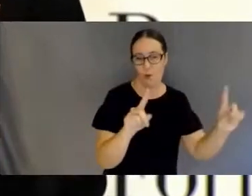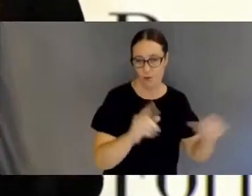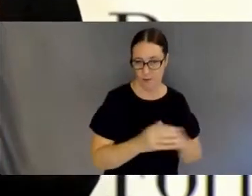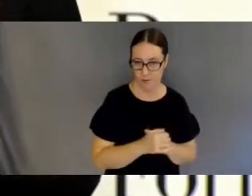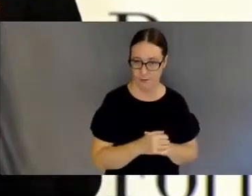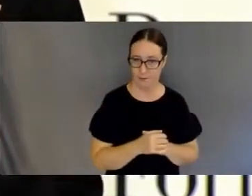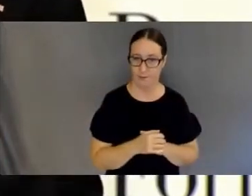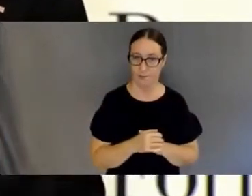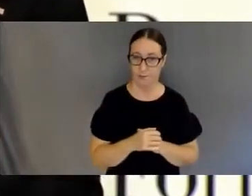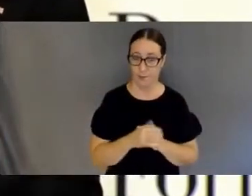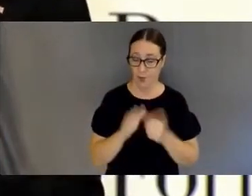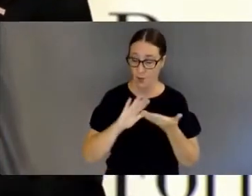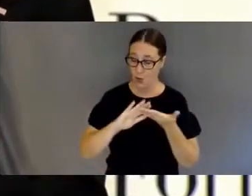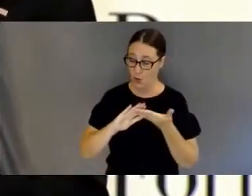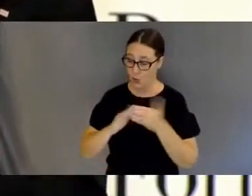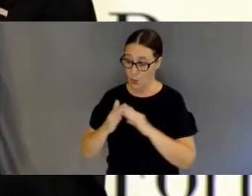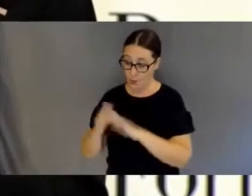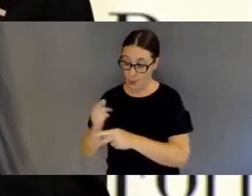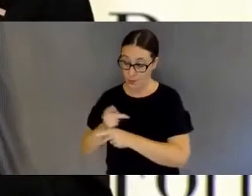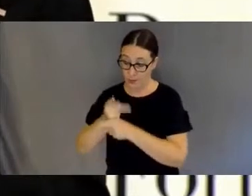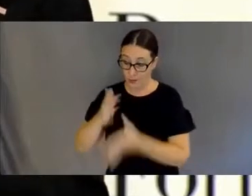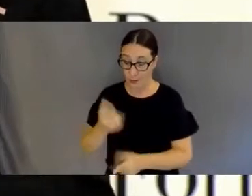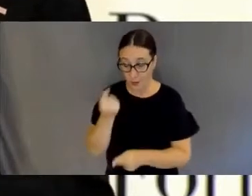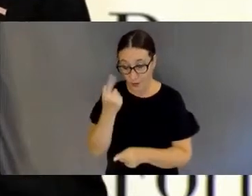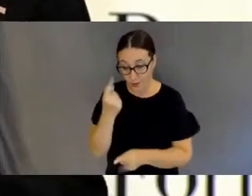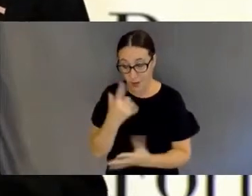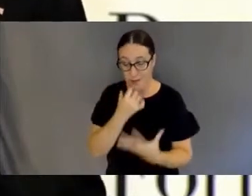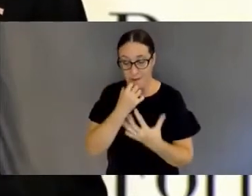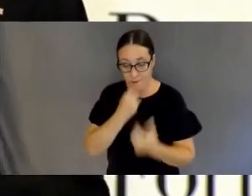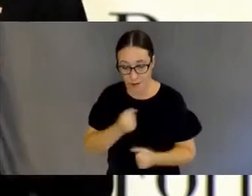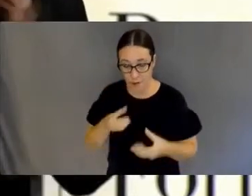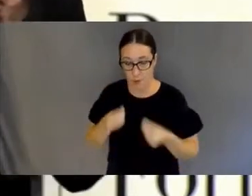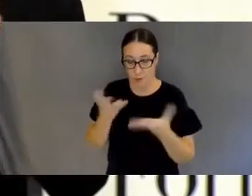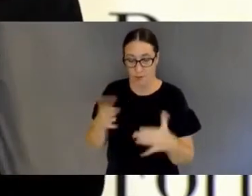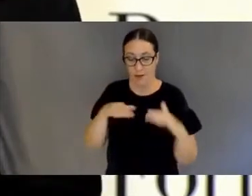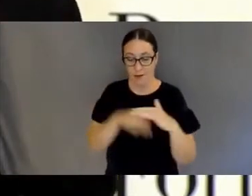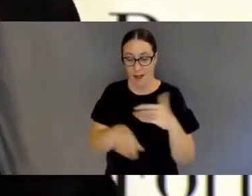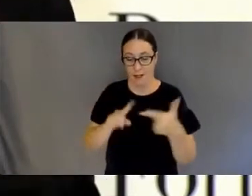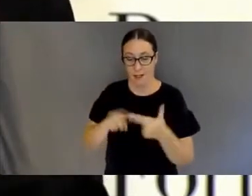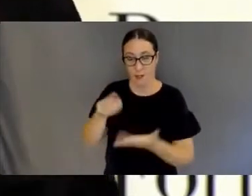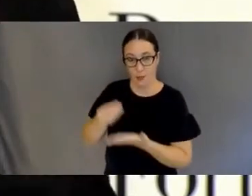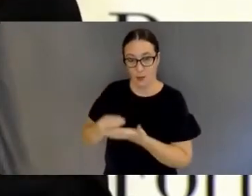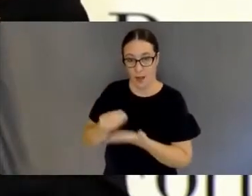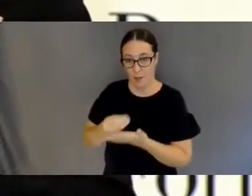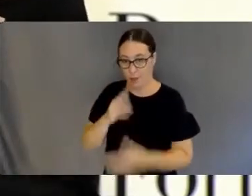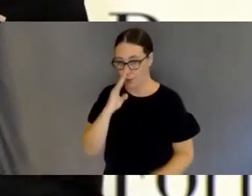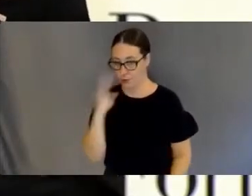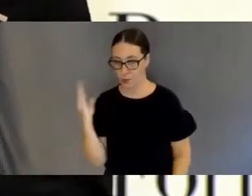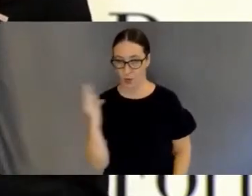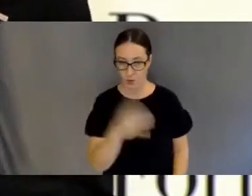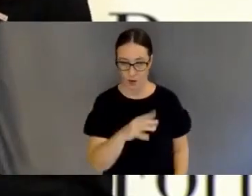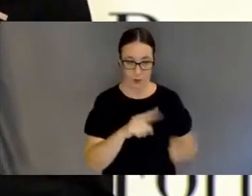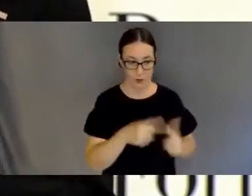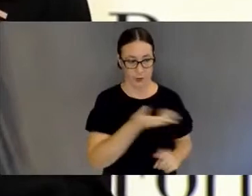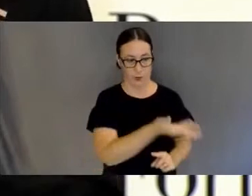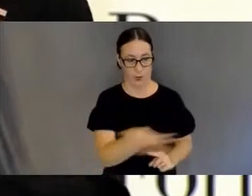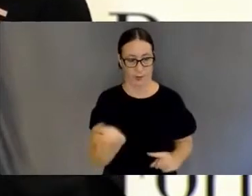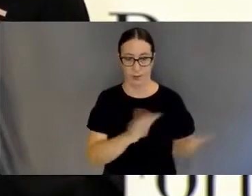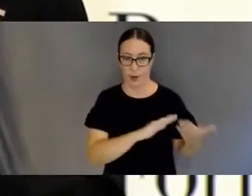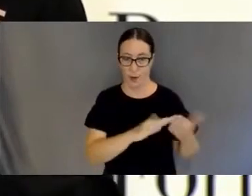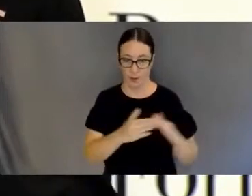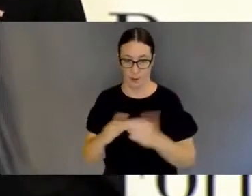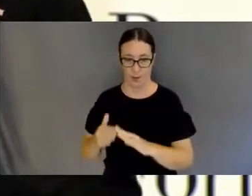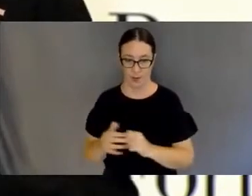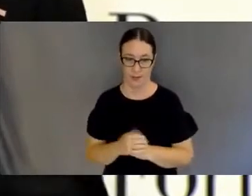Community lenders understand the value in providing access to capital directly to these communities.